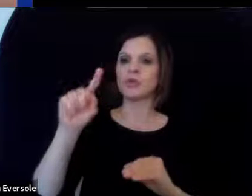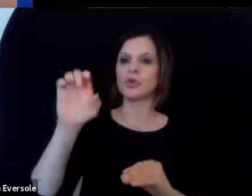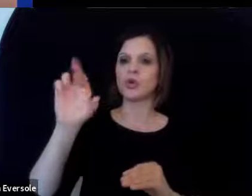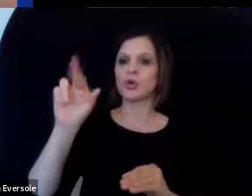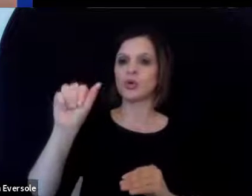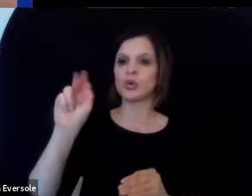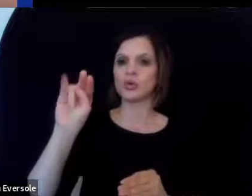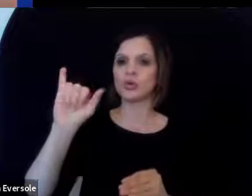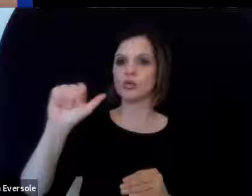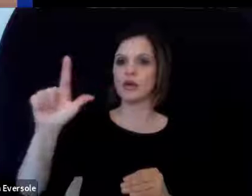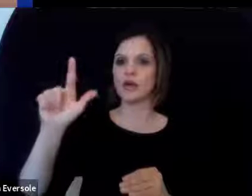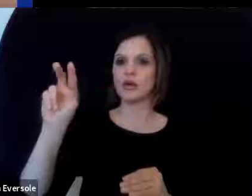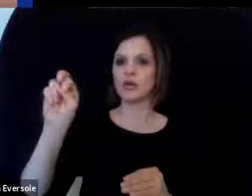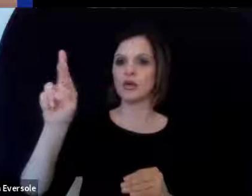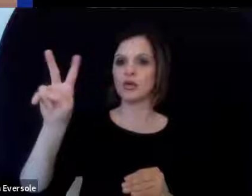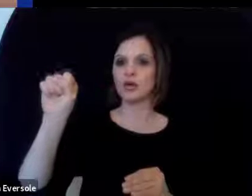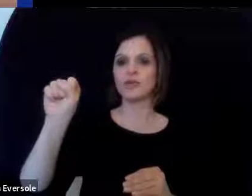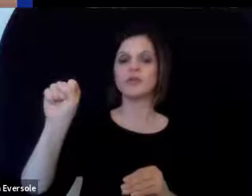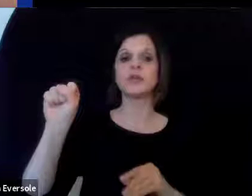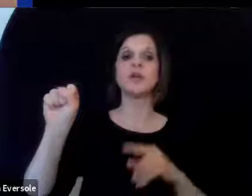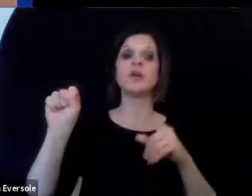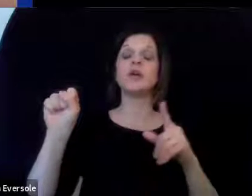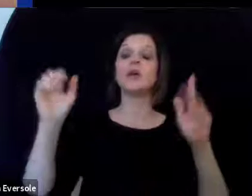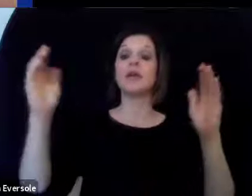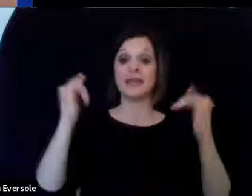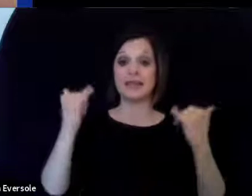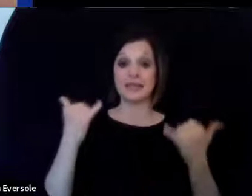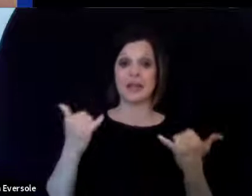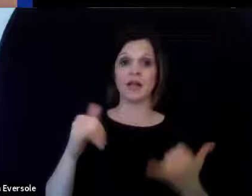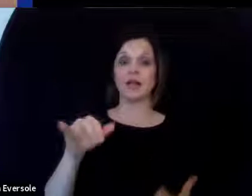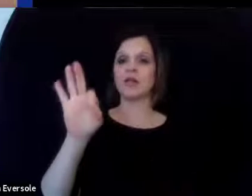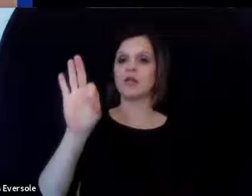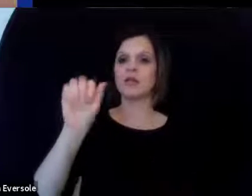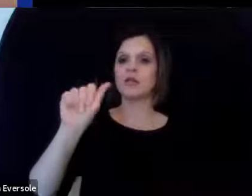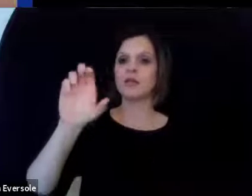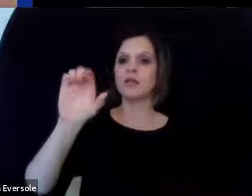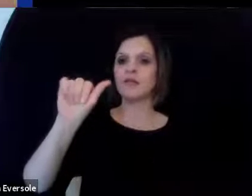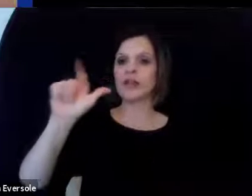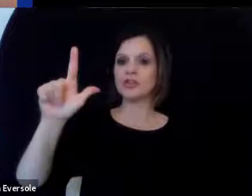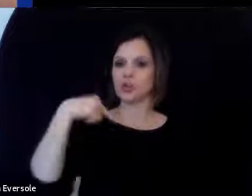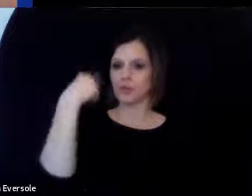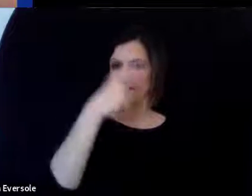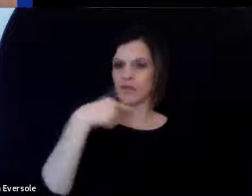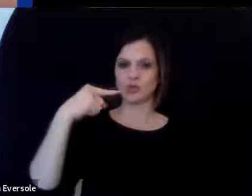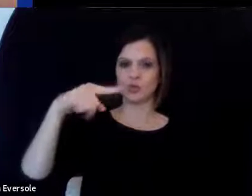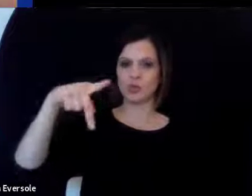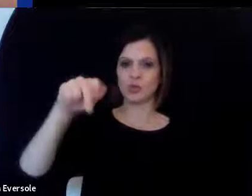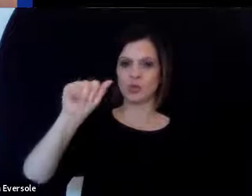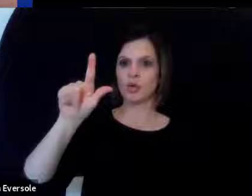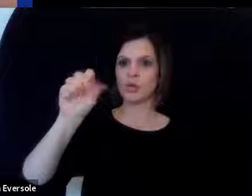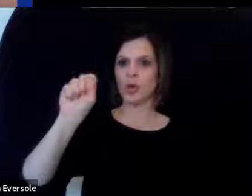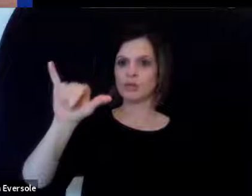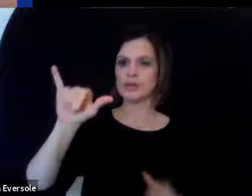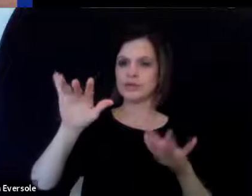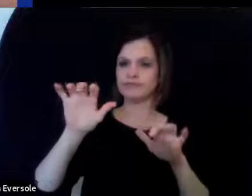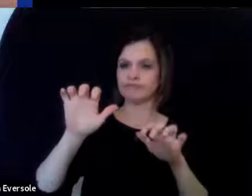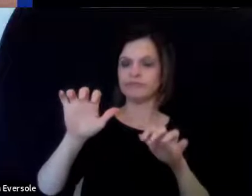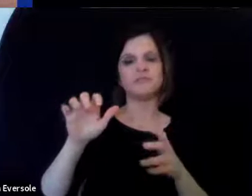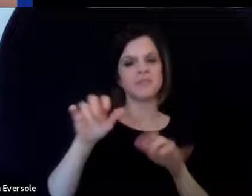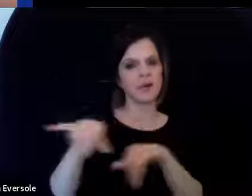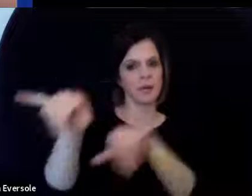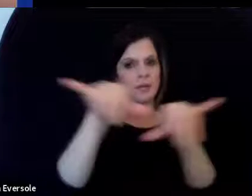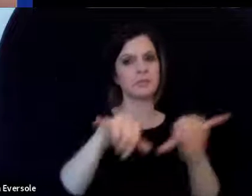Facial palsy, very, very common. For those of you who might not be able to see the screen, this is another one of